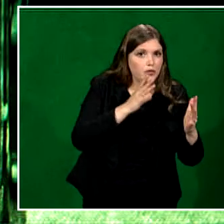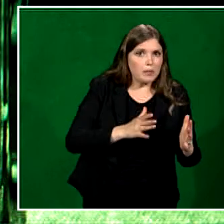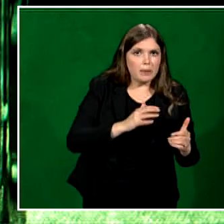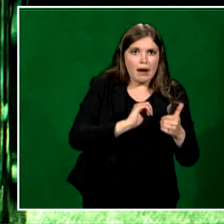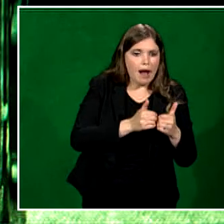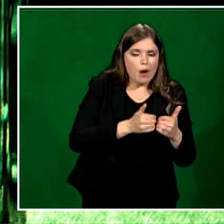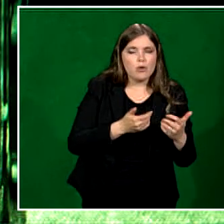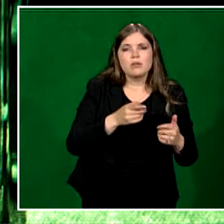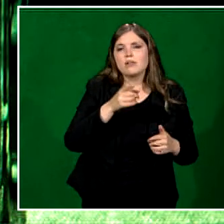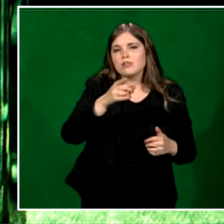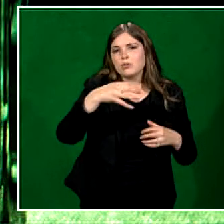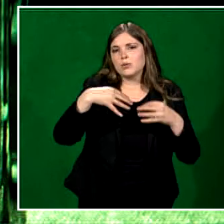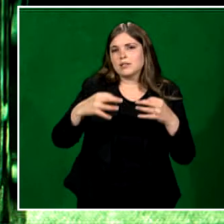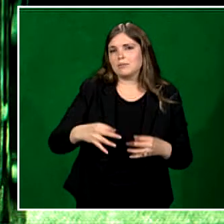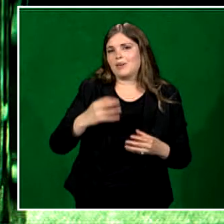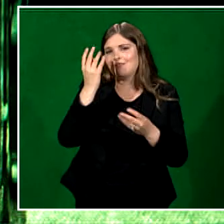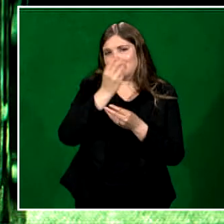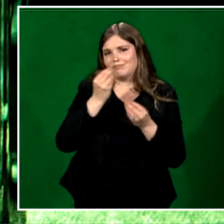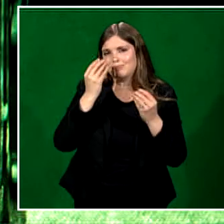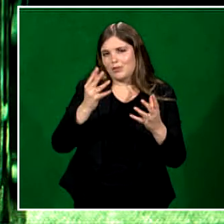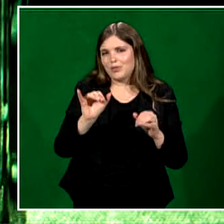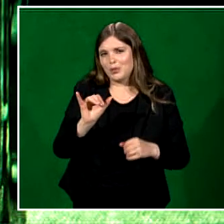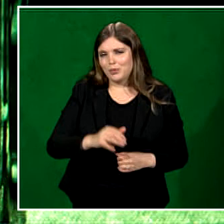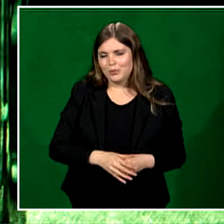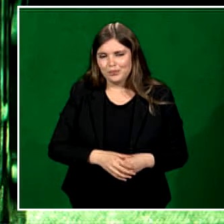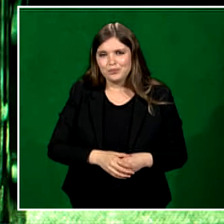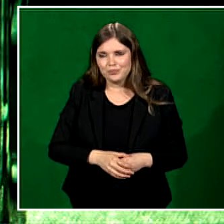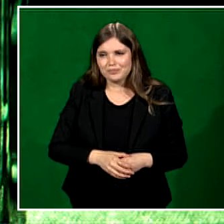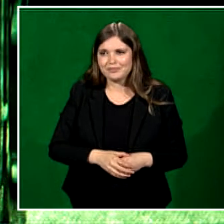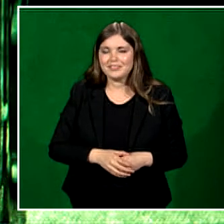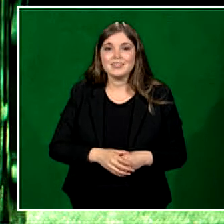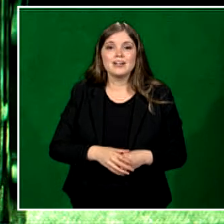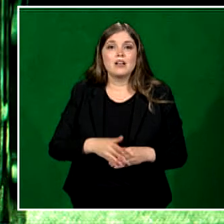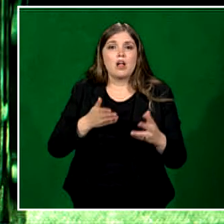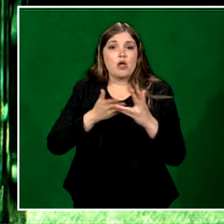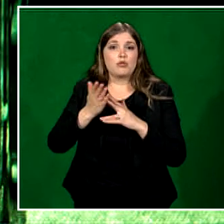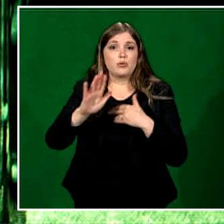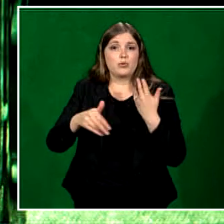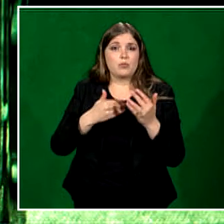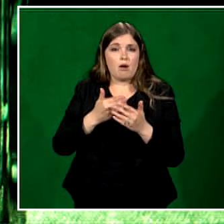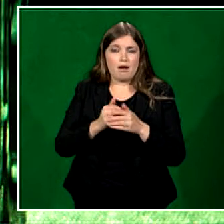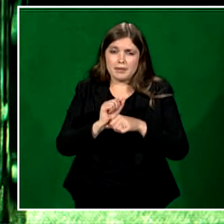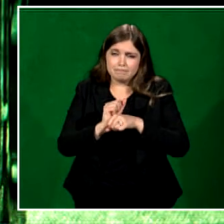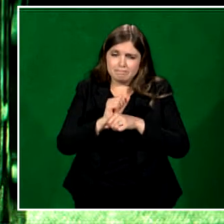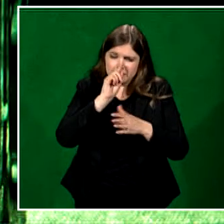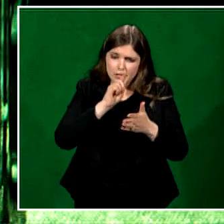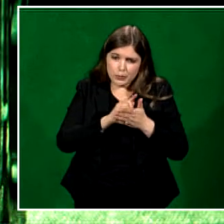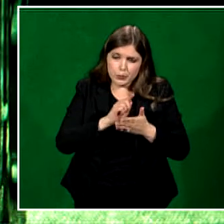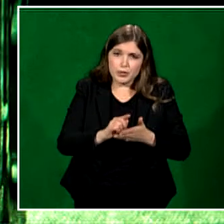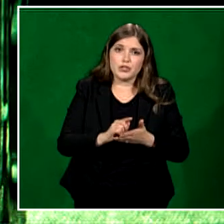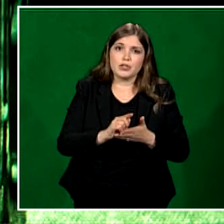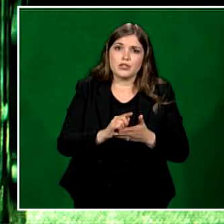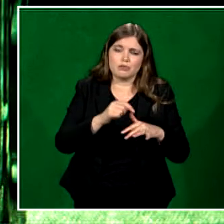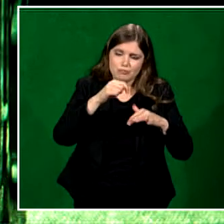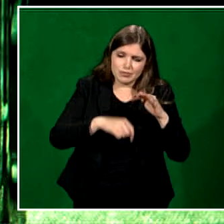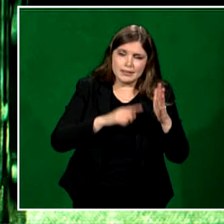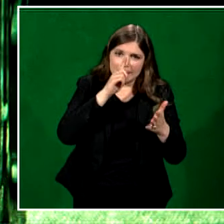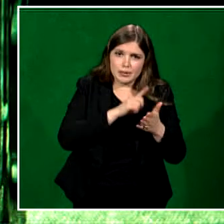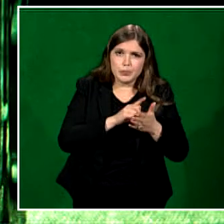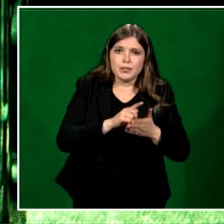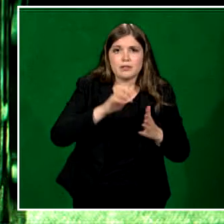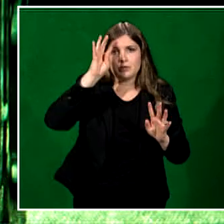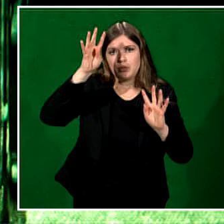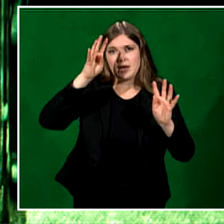handled that beautifully. And then I'd also like to point out, like through all that solid research, the creative solutions that you came up with,